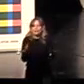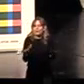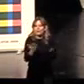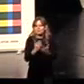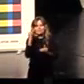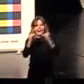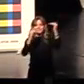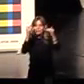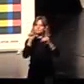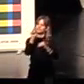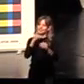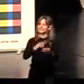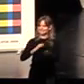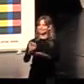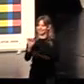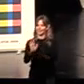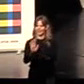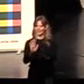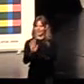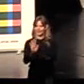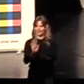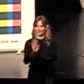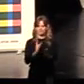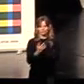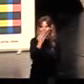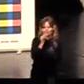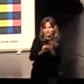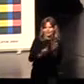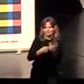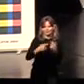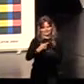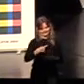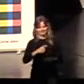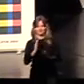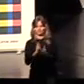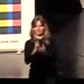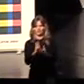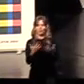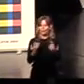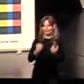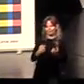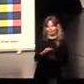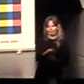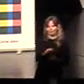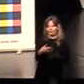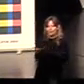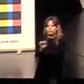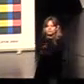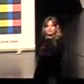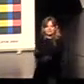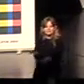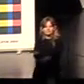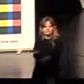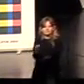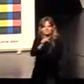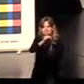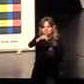en those people and then from which is also people lewis olympisch en people